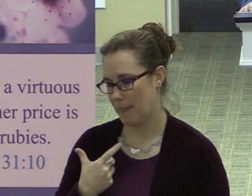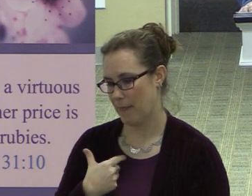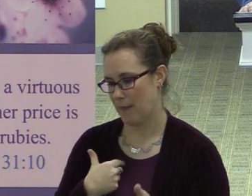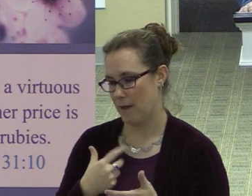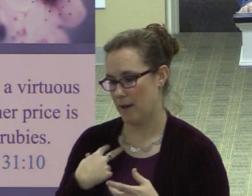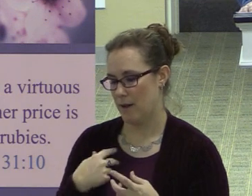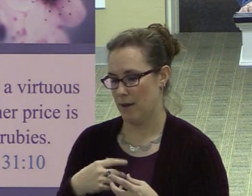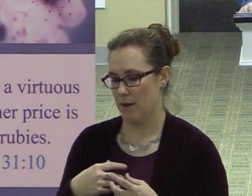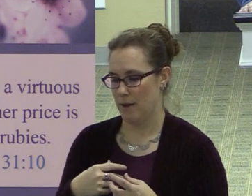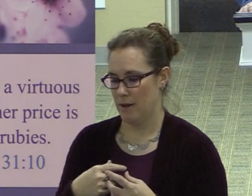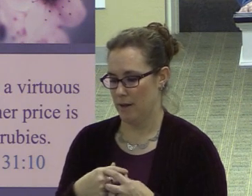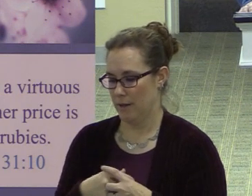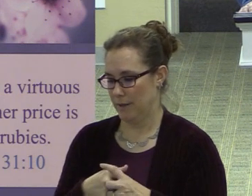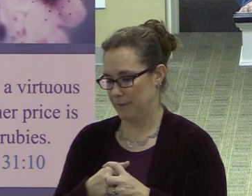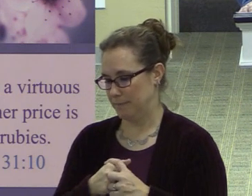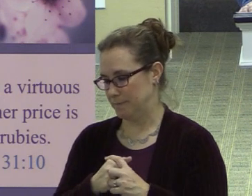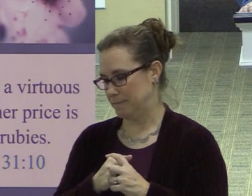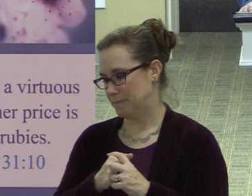on his brethren.